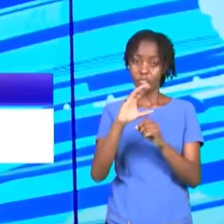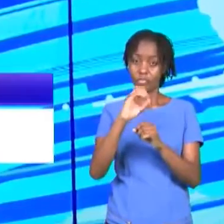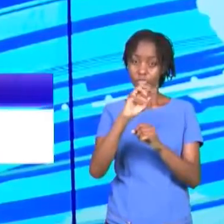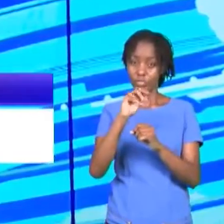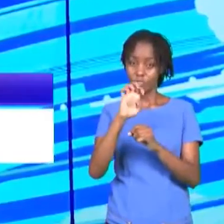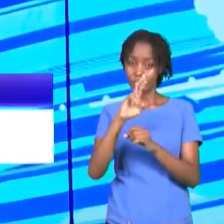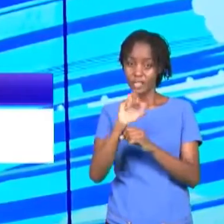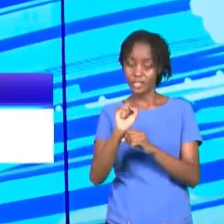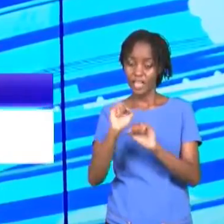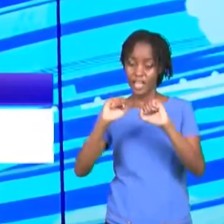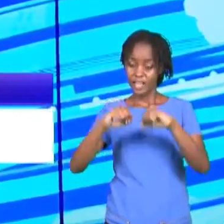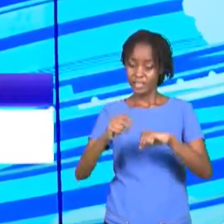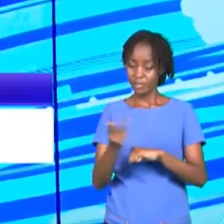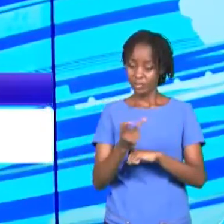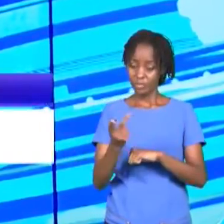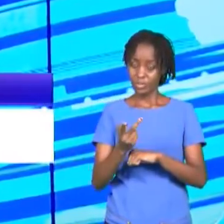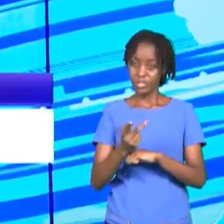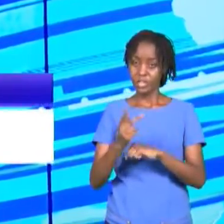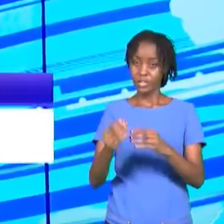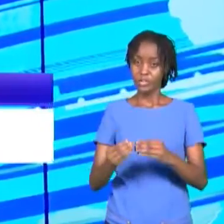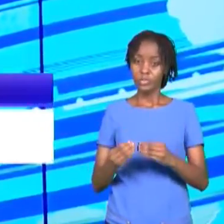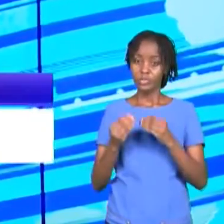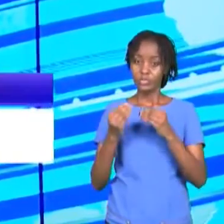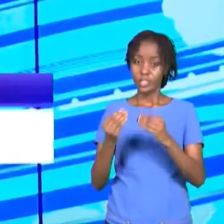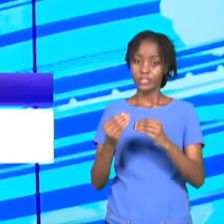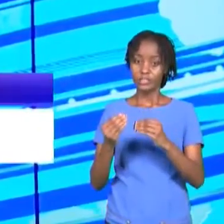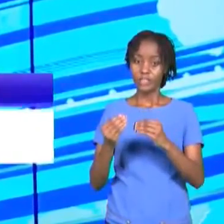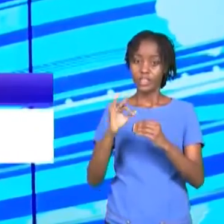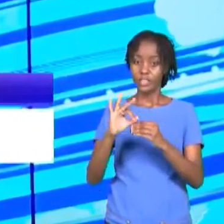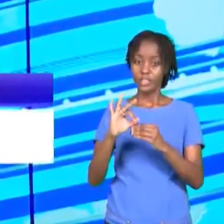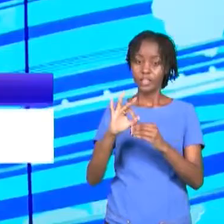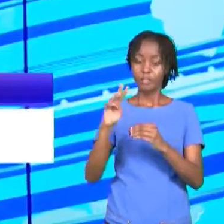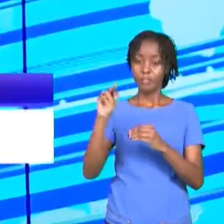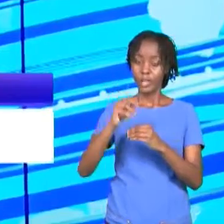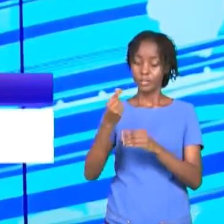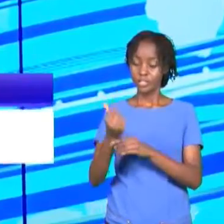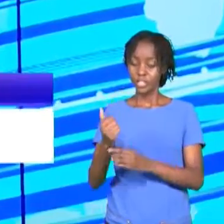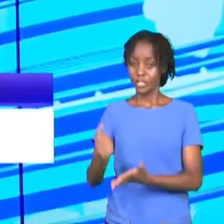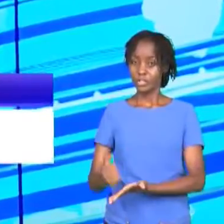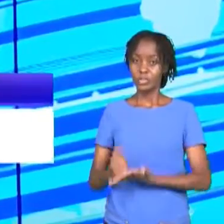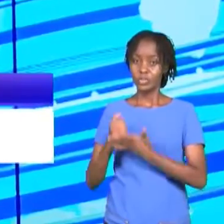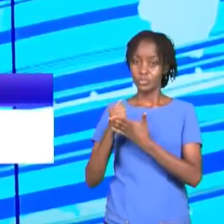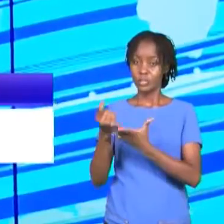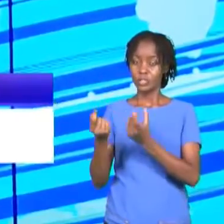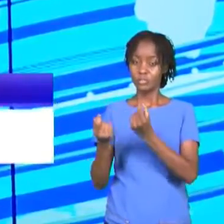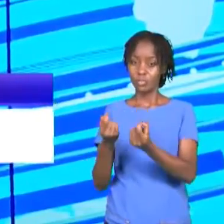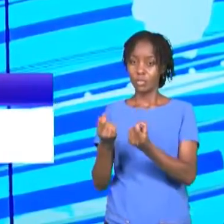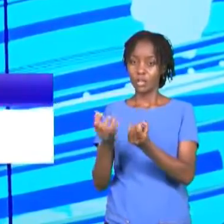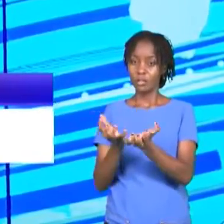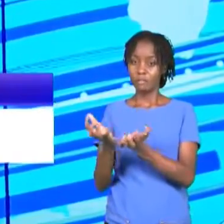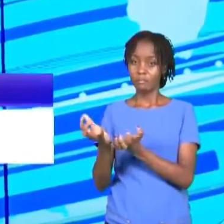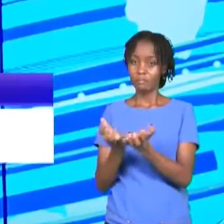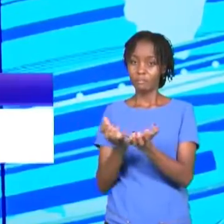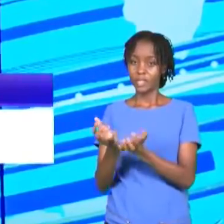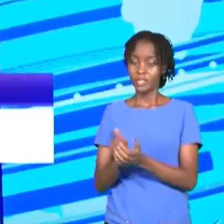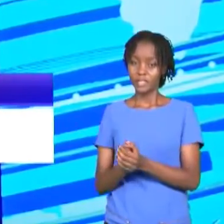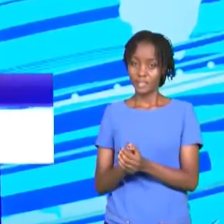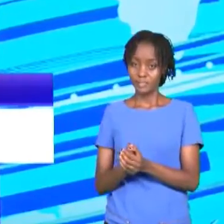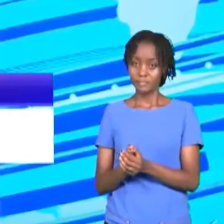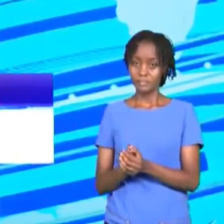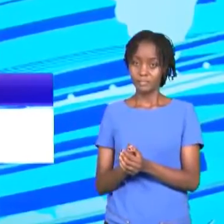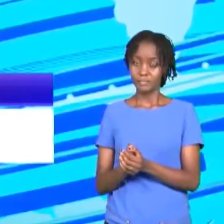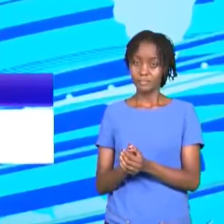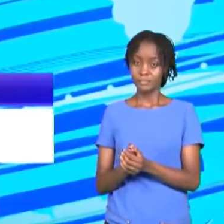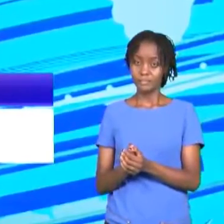understanding which will see 200 billion shillings set aside as part of the post-COVID-19 financial boost for SMEs. Our